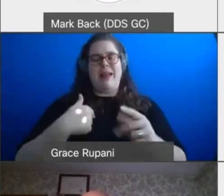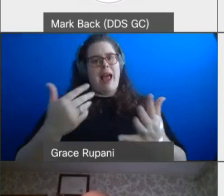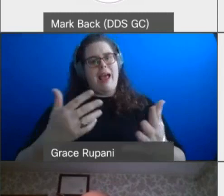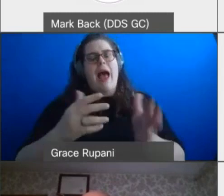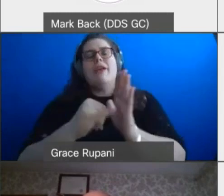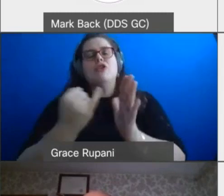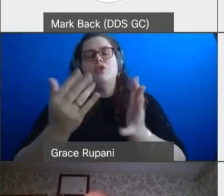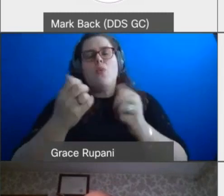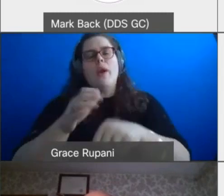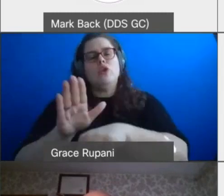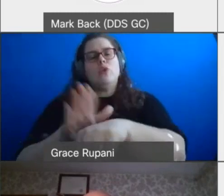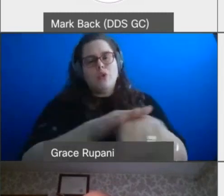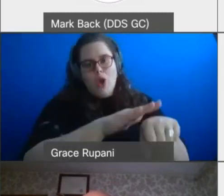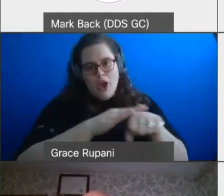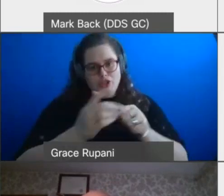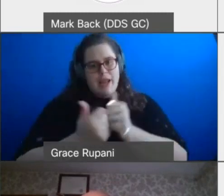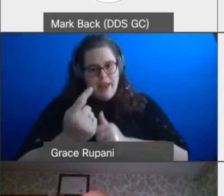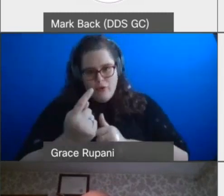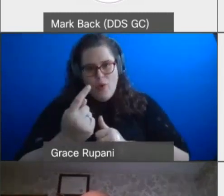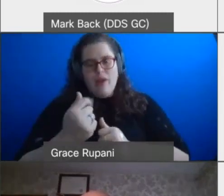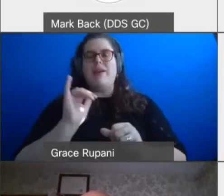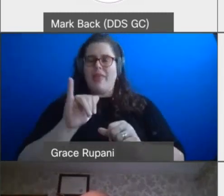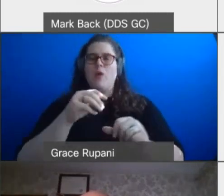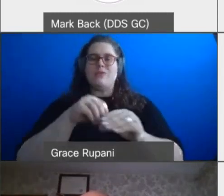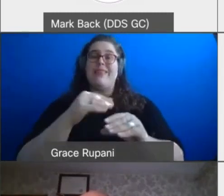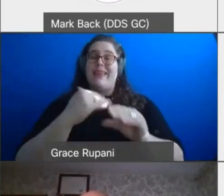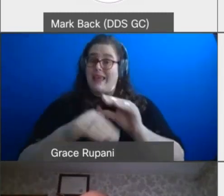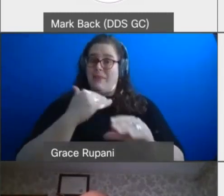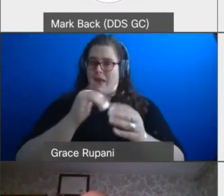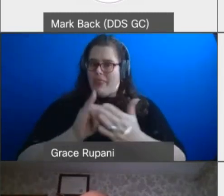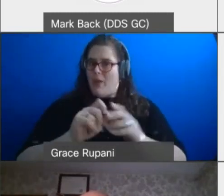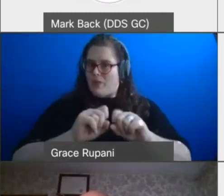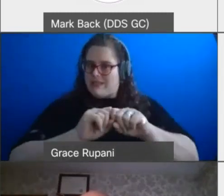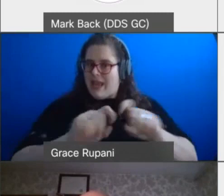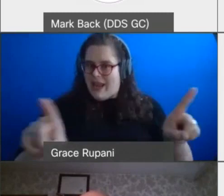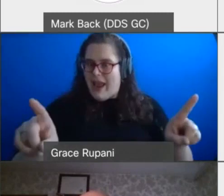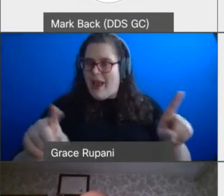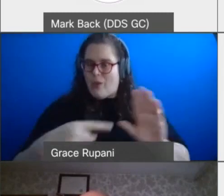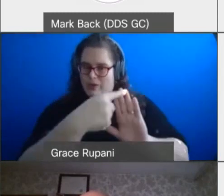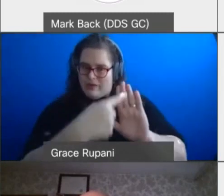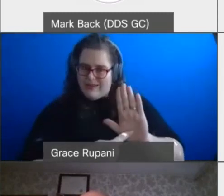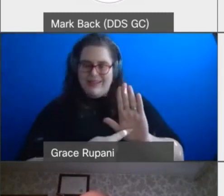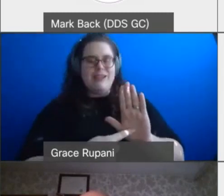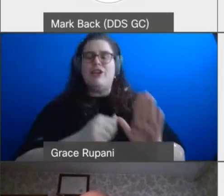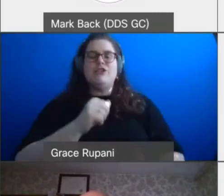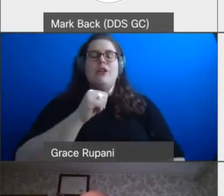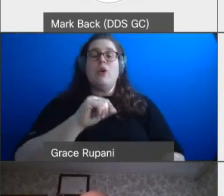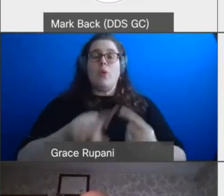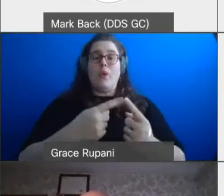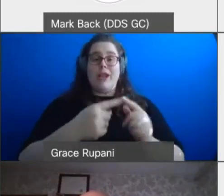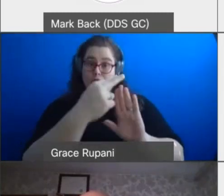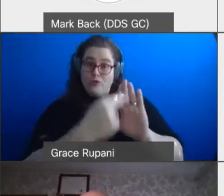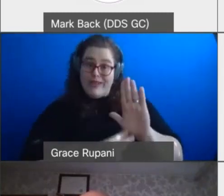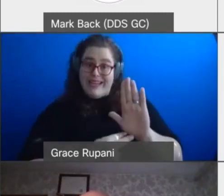which is what was stated in the email that went out to everyone. Don't get alarmed when you read the